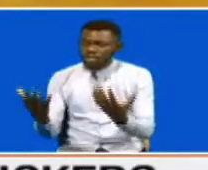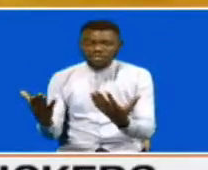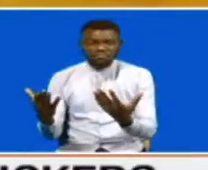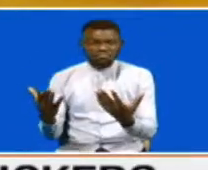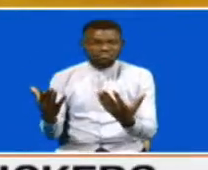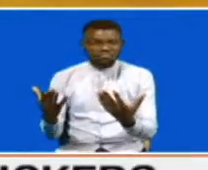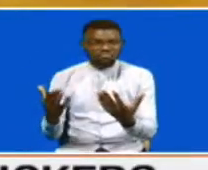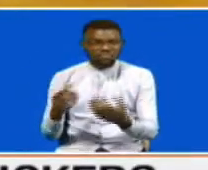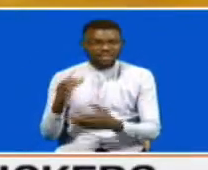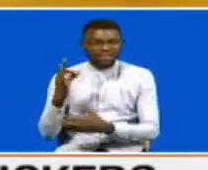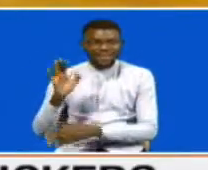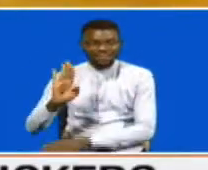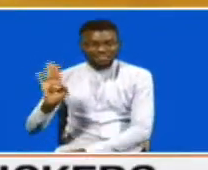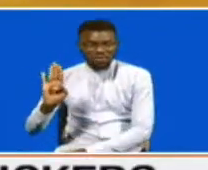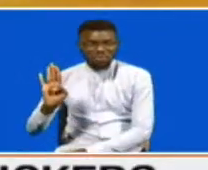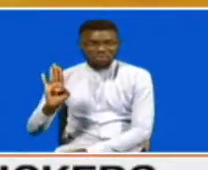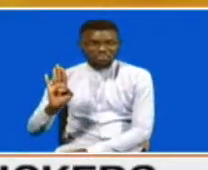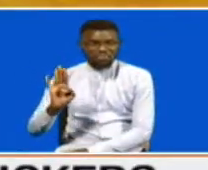is